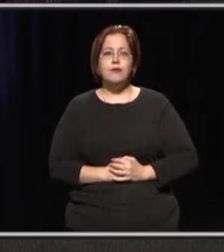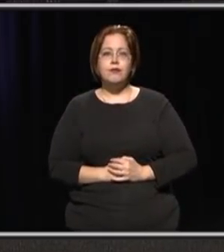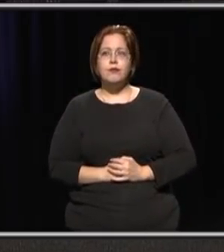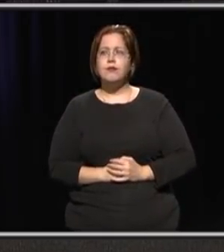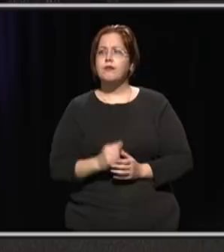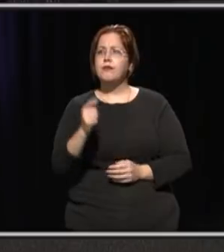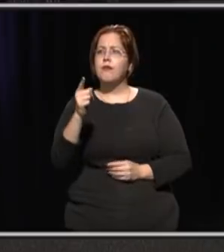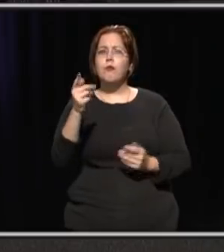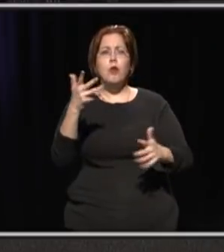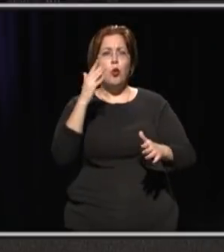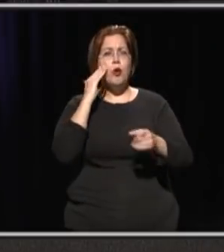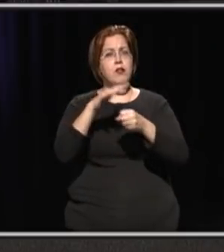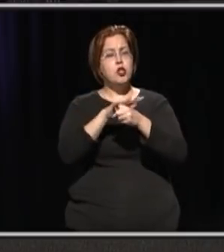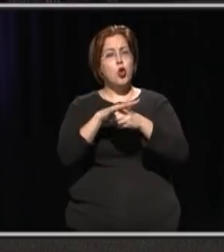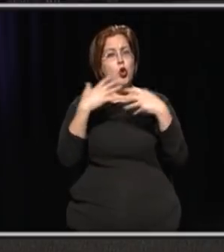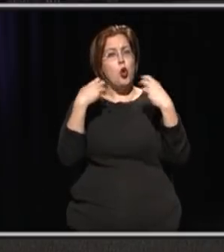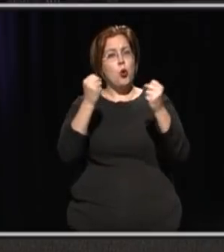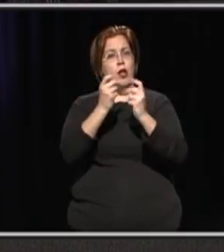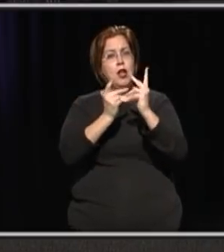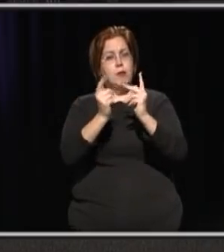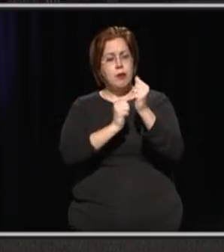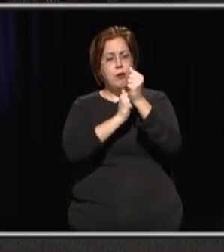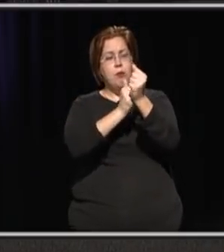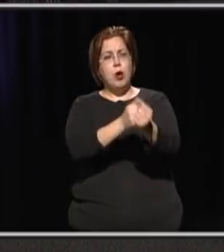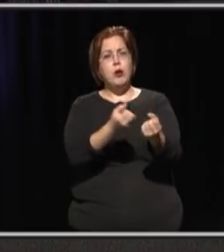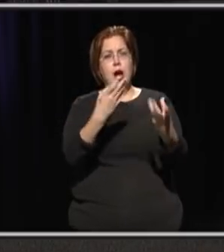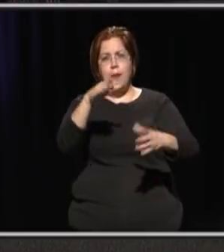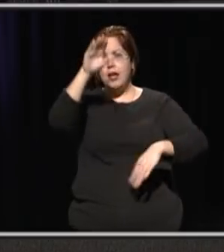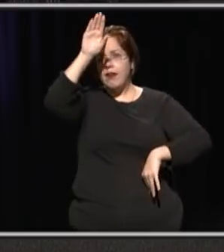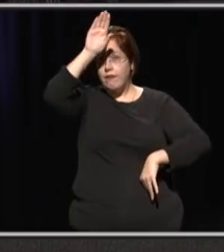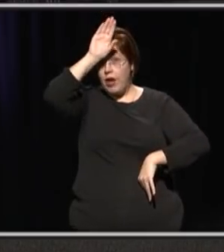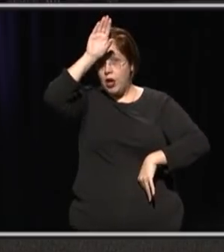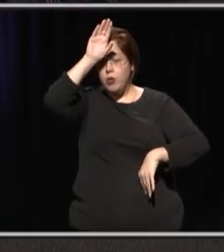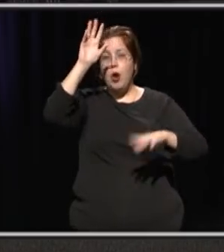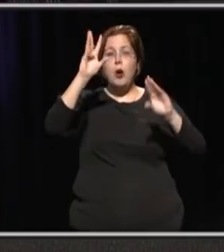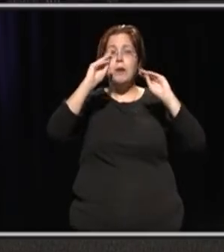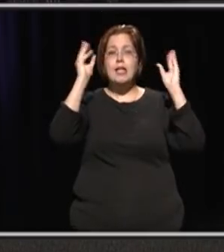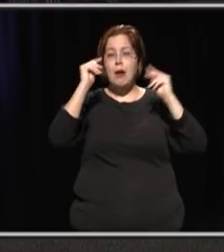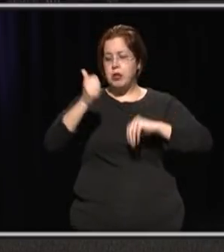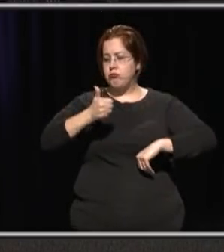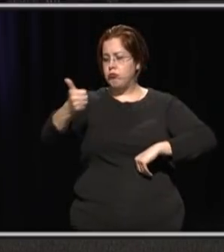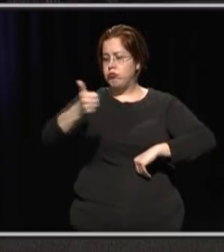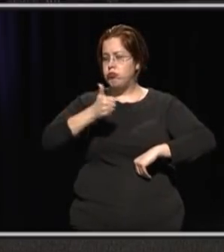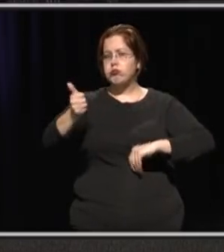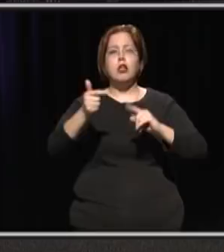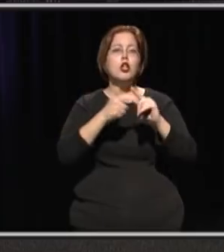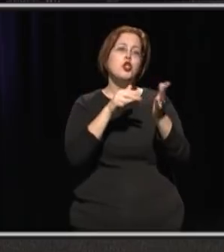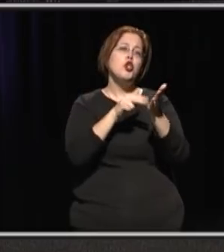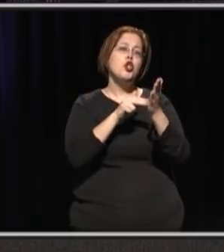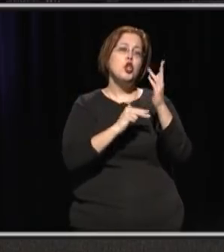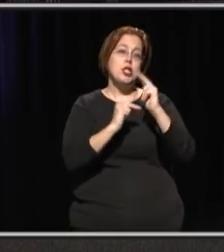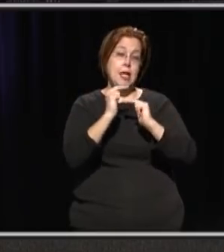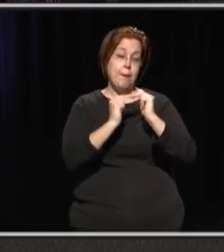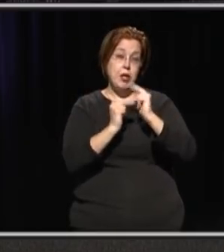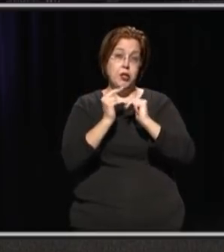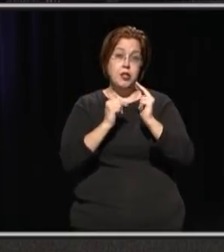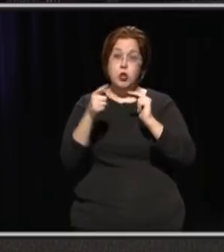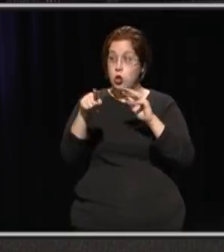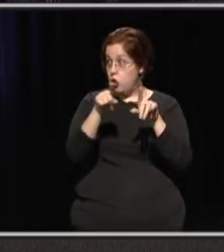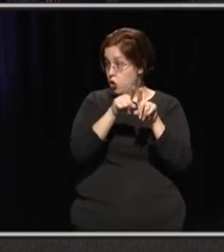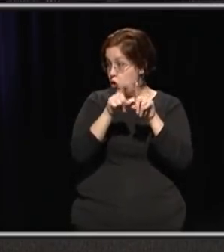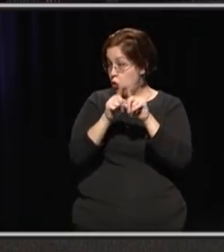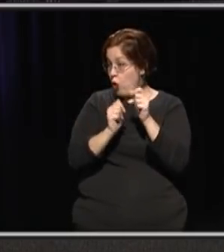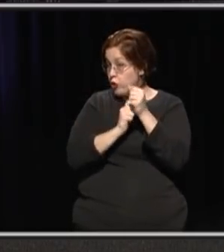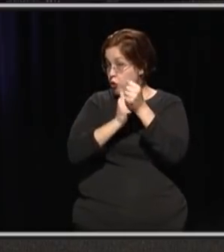We know that local health officials track the number of fire department ambulance runs made to nursing facilities. Do you also track